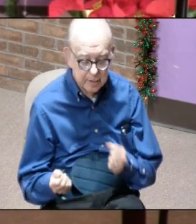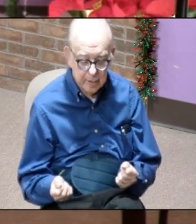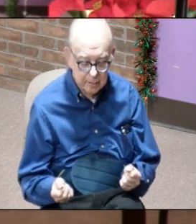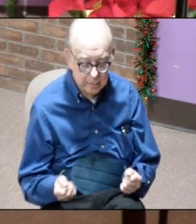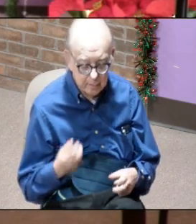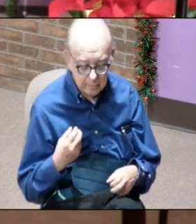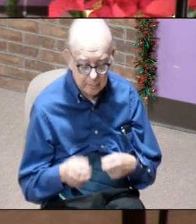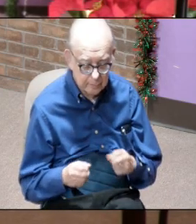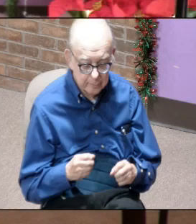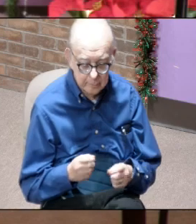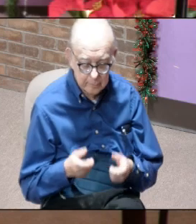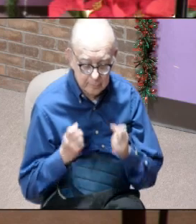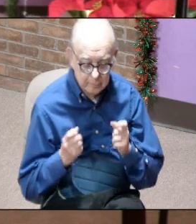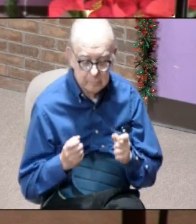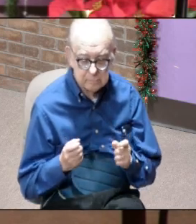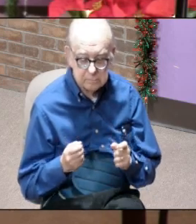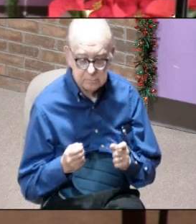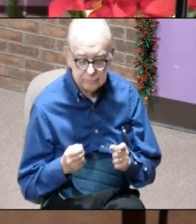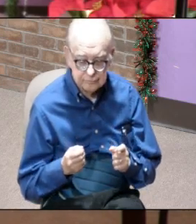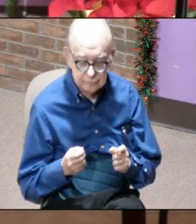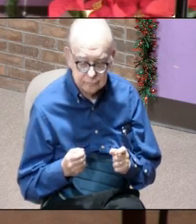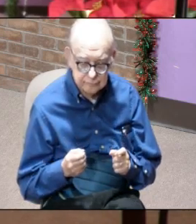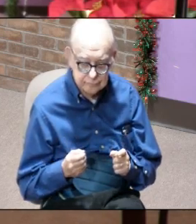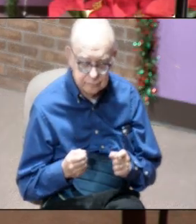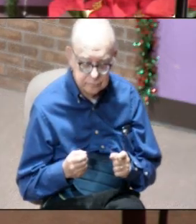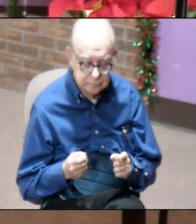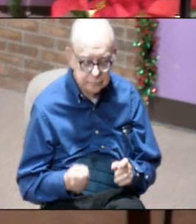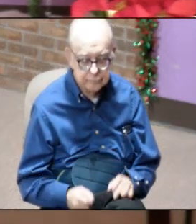was that all of a sudden,